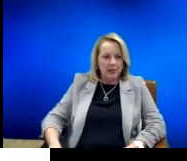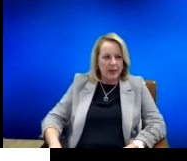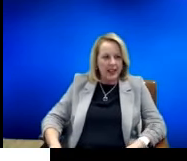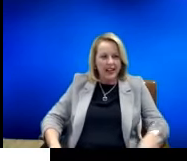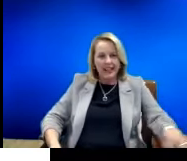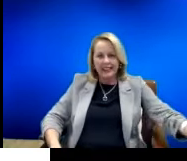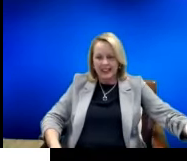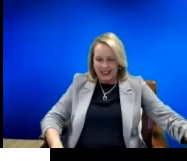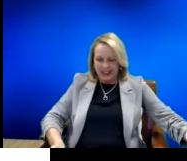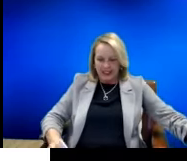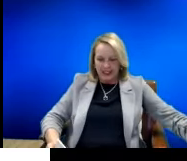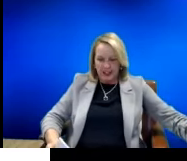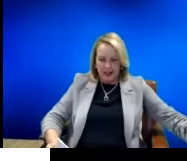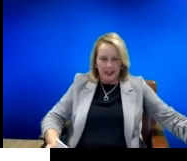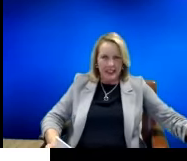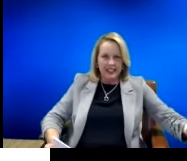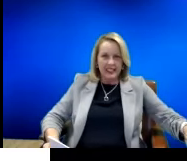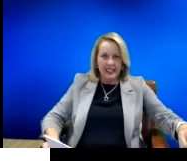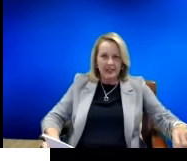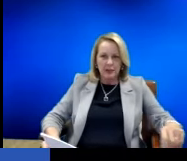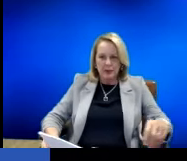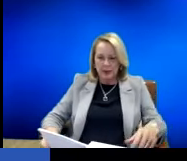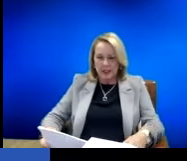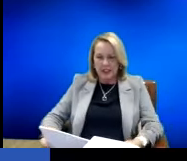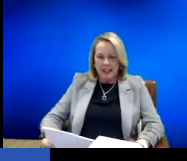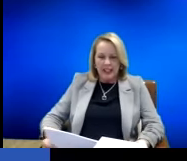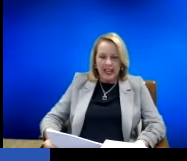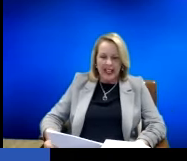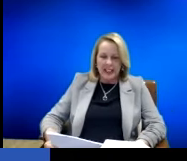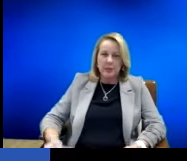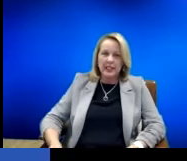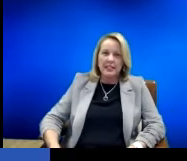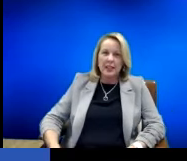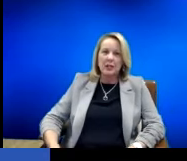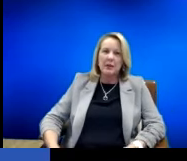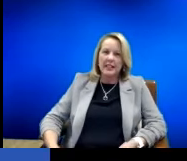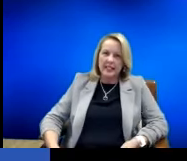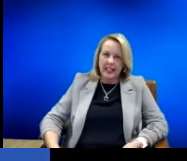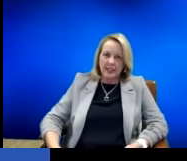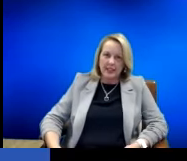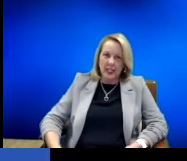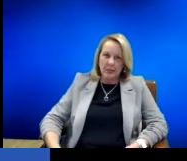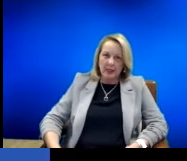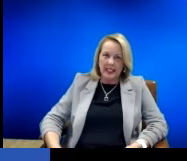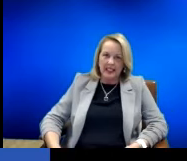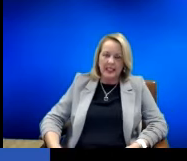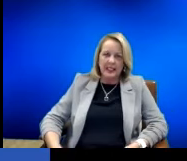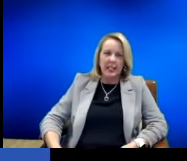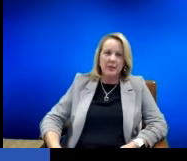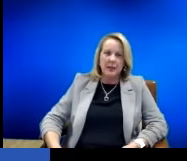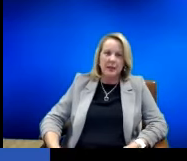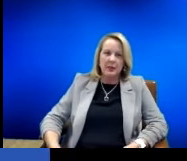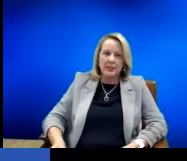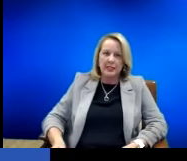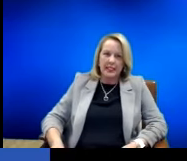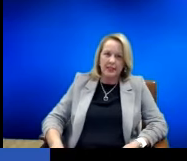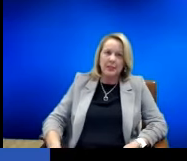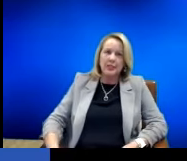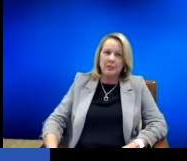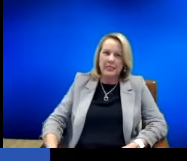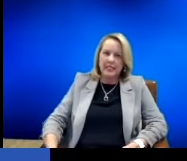Federal ABLE Act. Go to the next slide. And then we're going to talk about the National ABLE landscape, and then